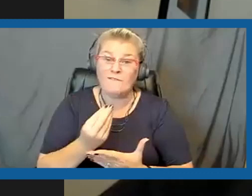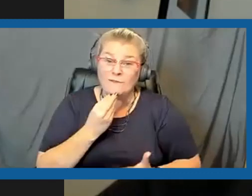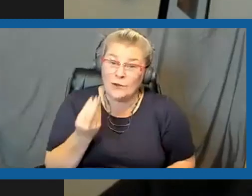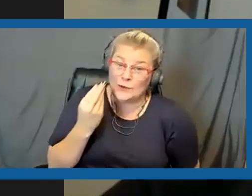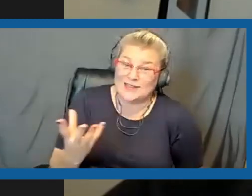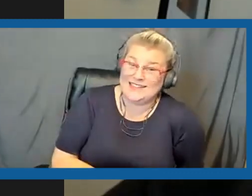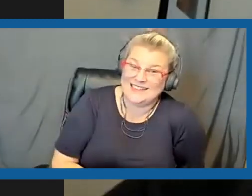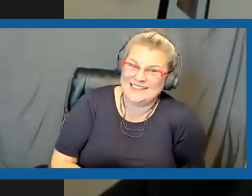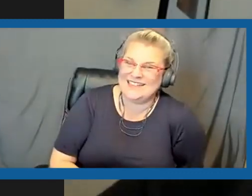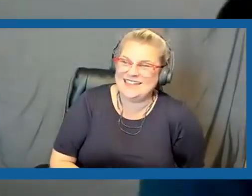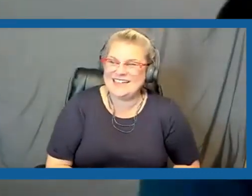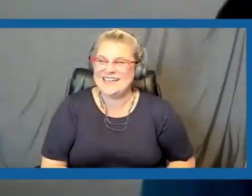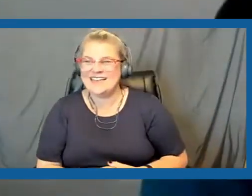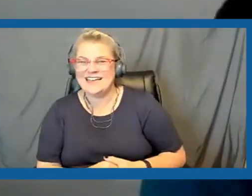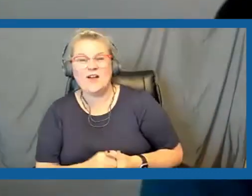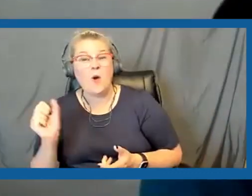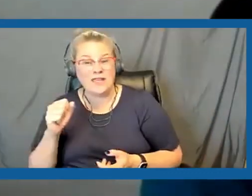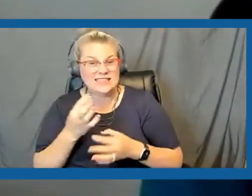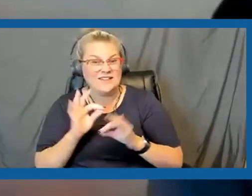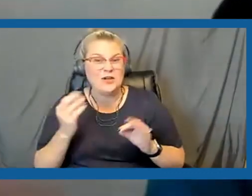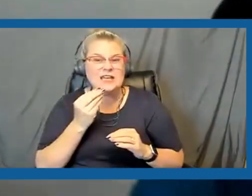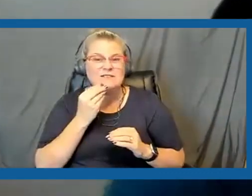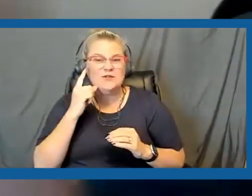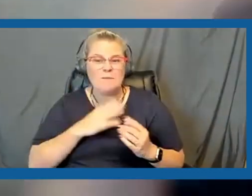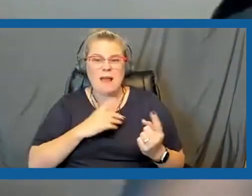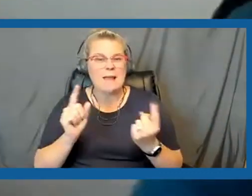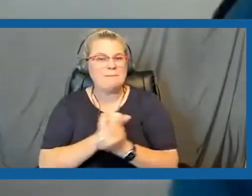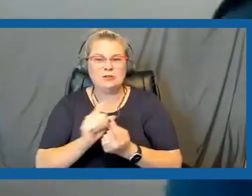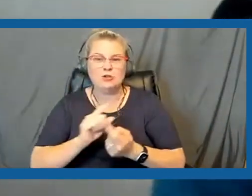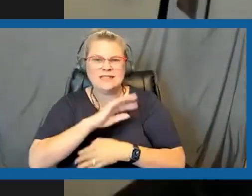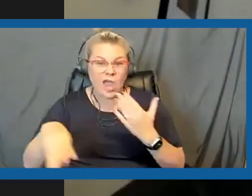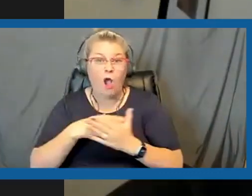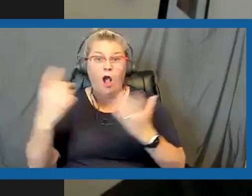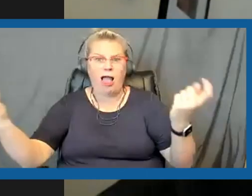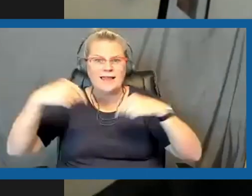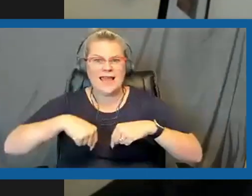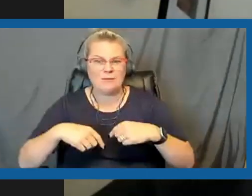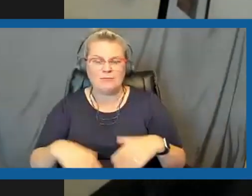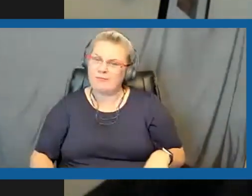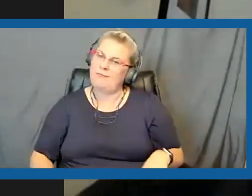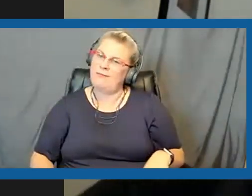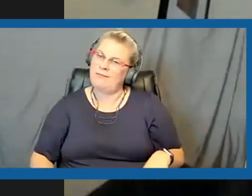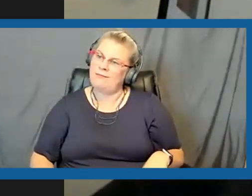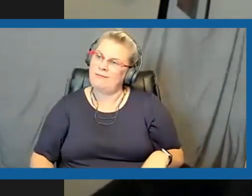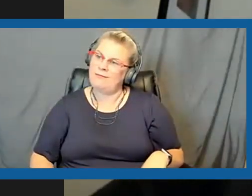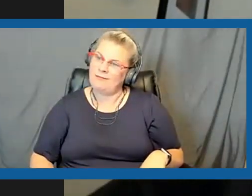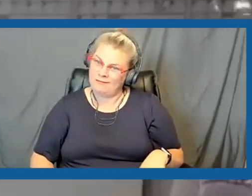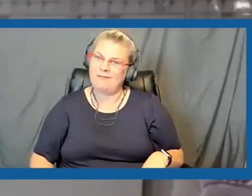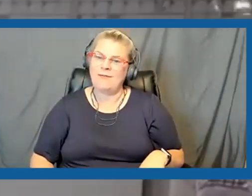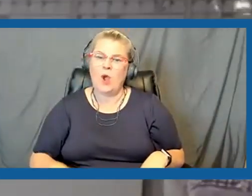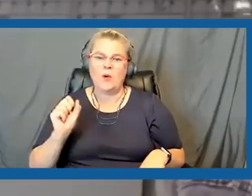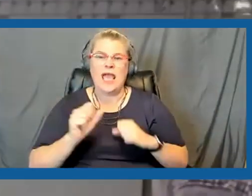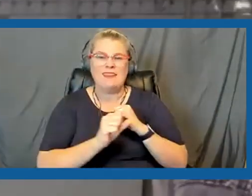Yes. Yes, free food for my meet and greets. They all came. Yes. Yeah,